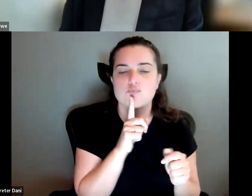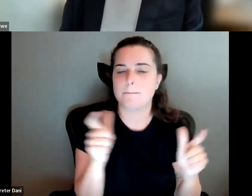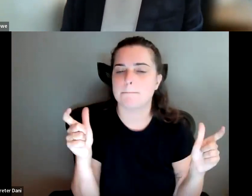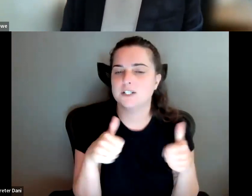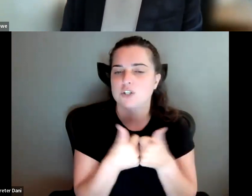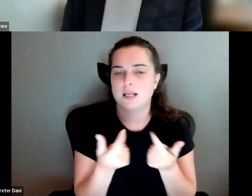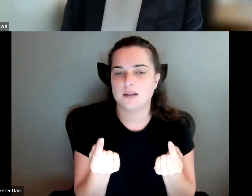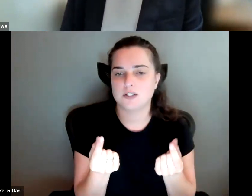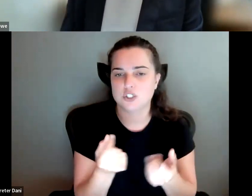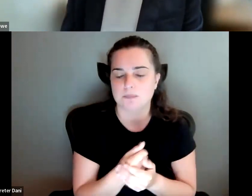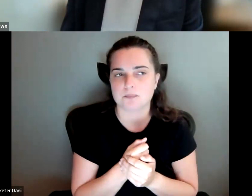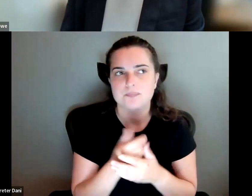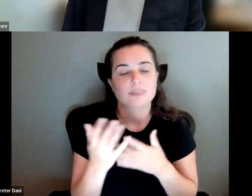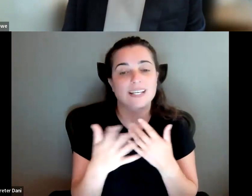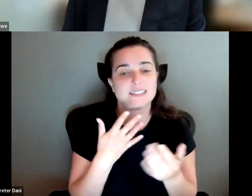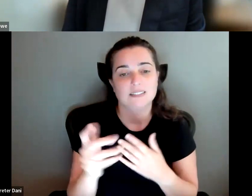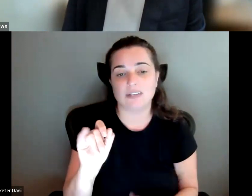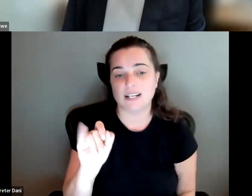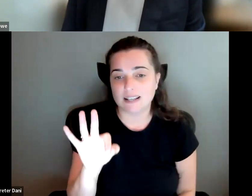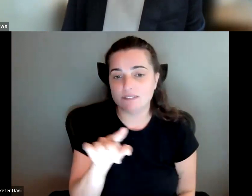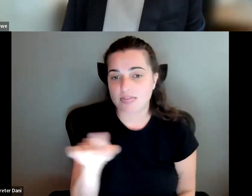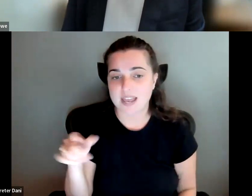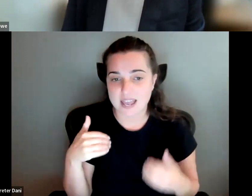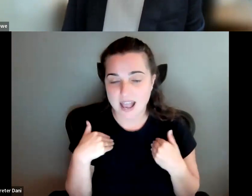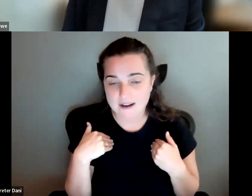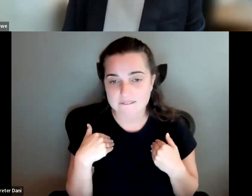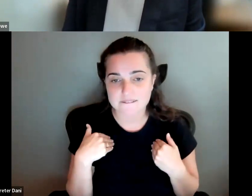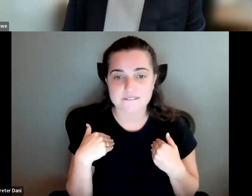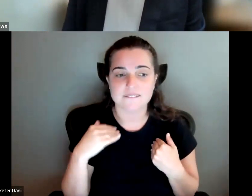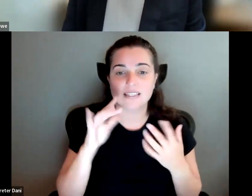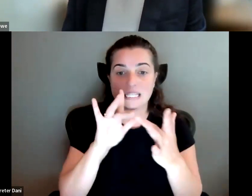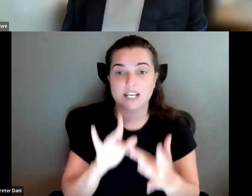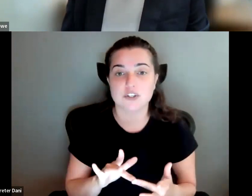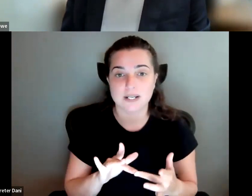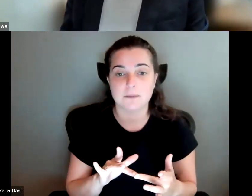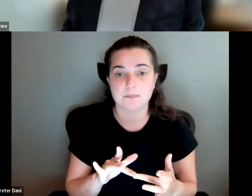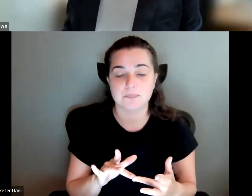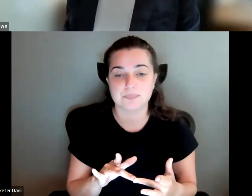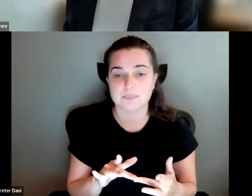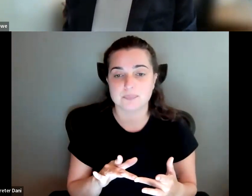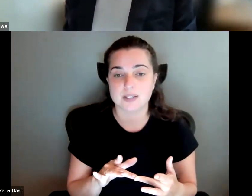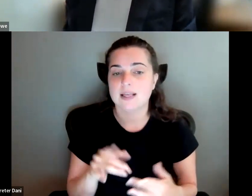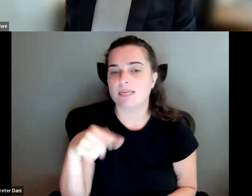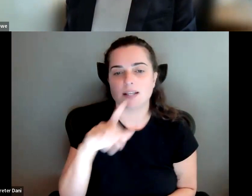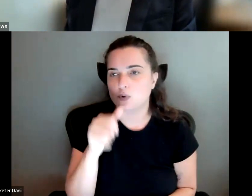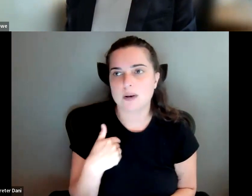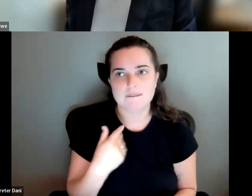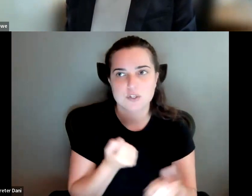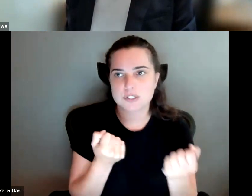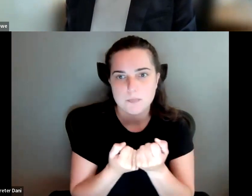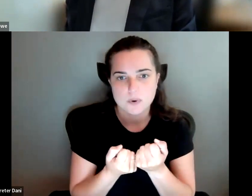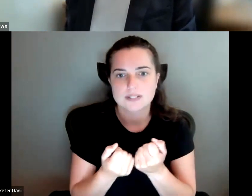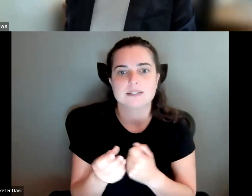is even if they have the internet, they don't have the support to get on